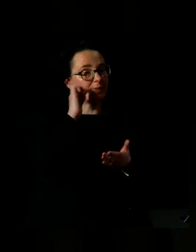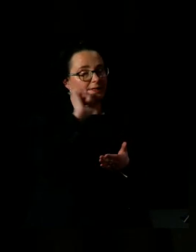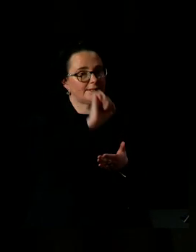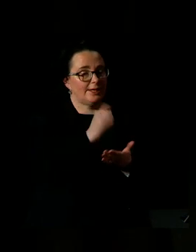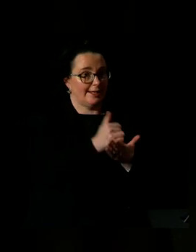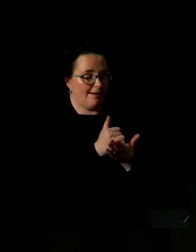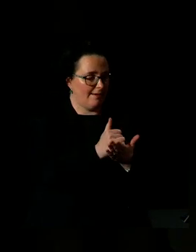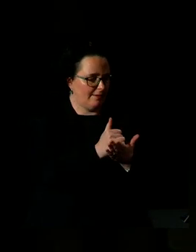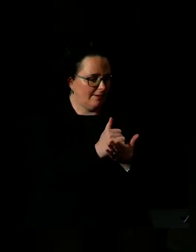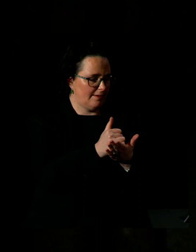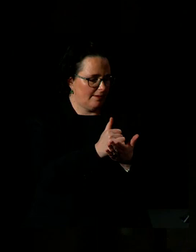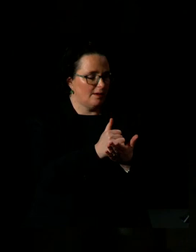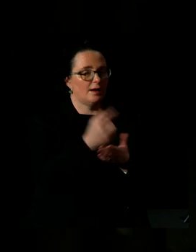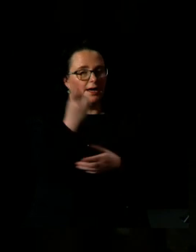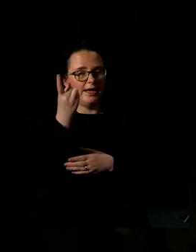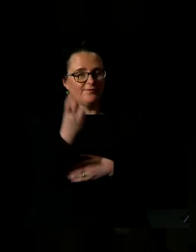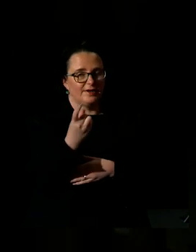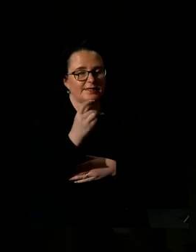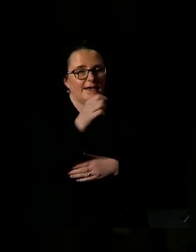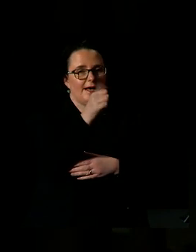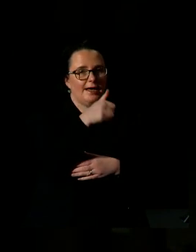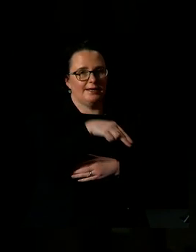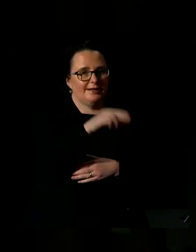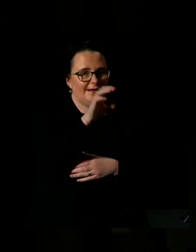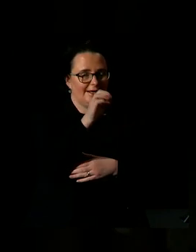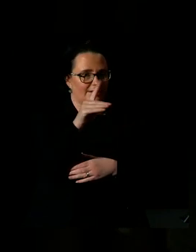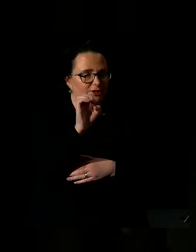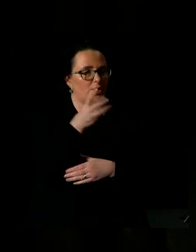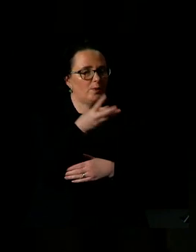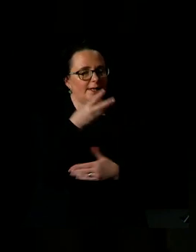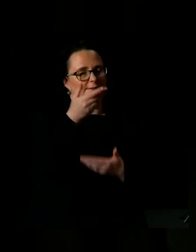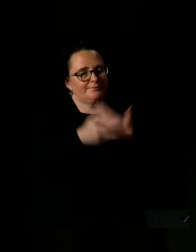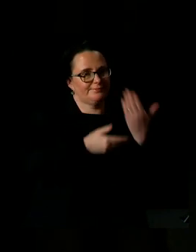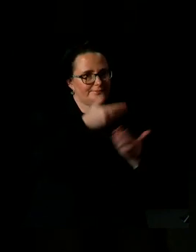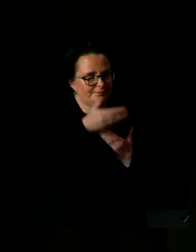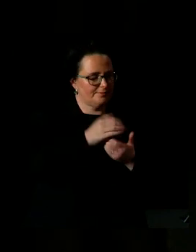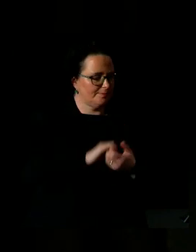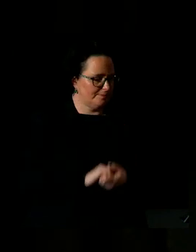sexual orientation, I invite Councillor Alan Edge to give his reading.